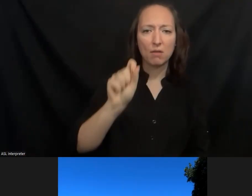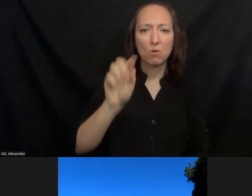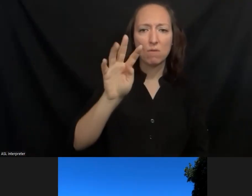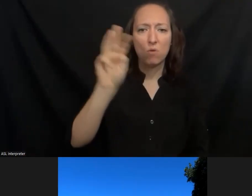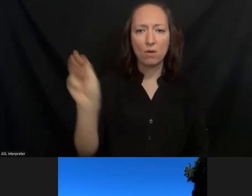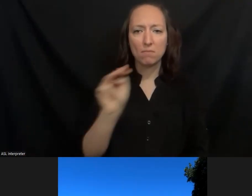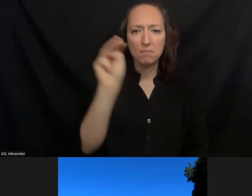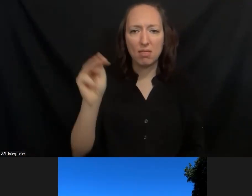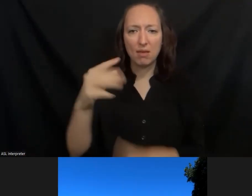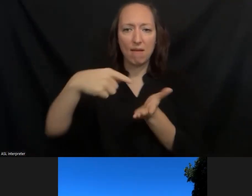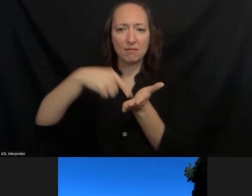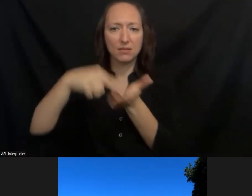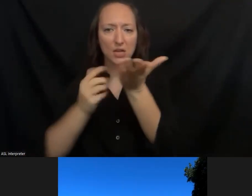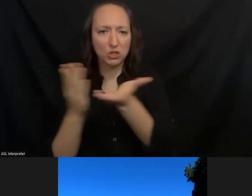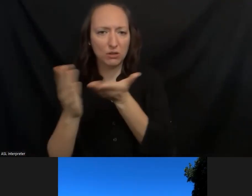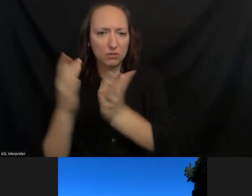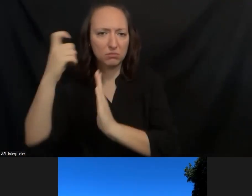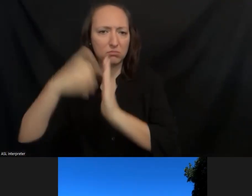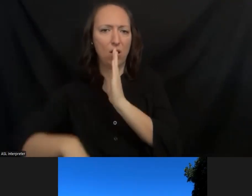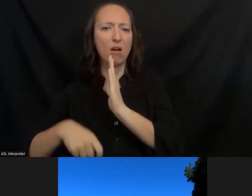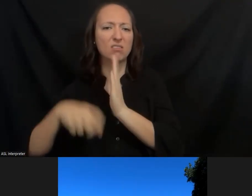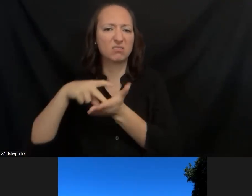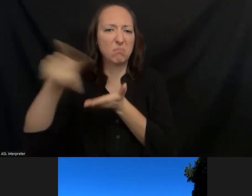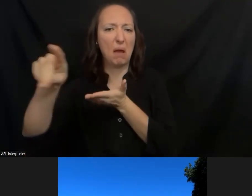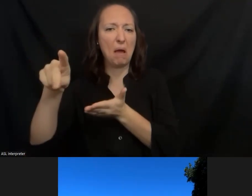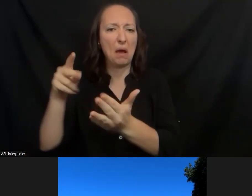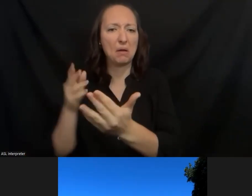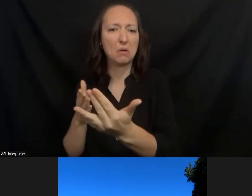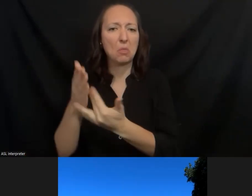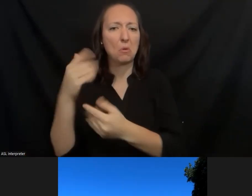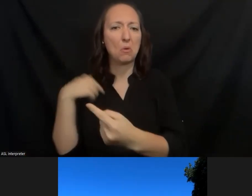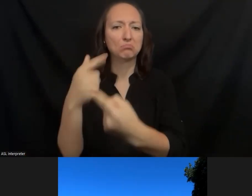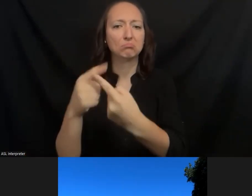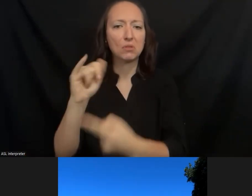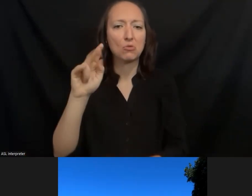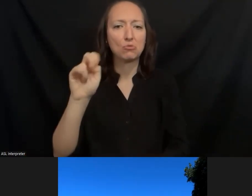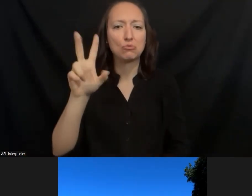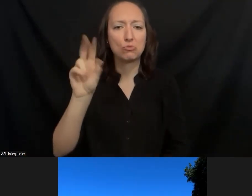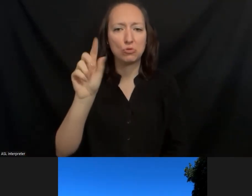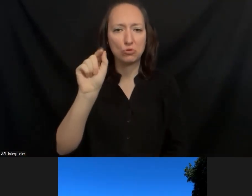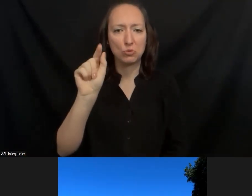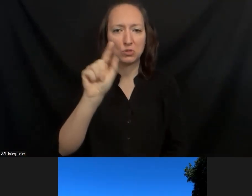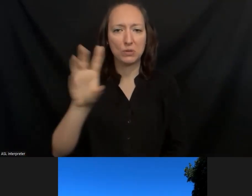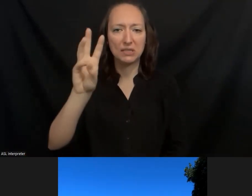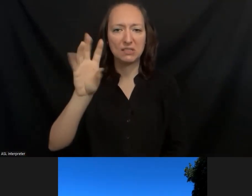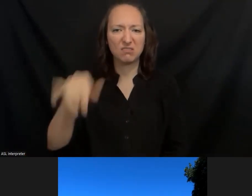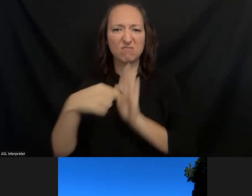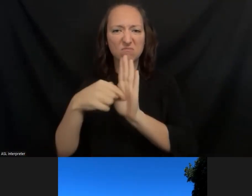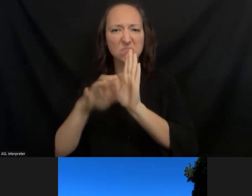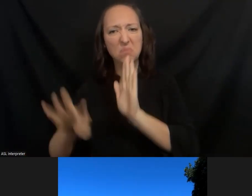And year-end debt service costs are projected to be $103.6 million, about